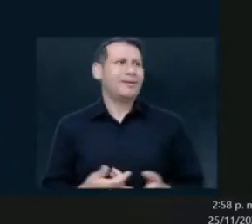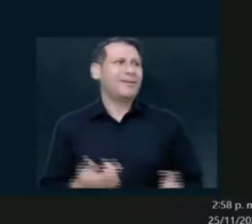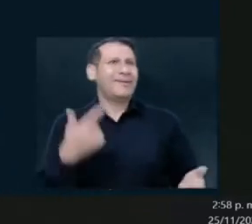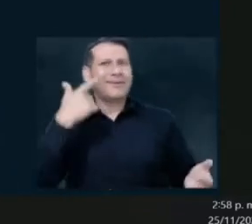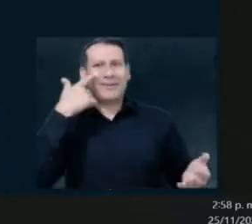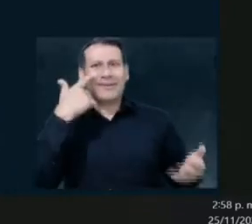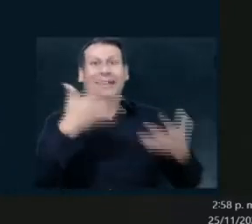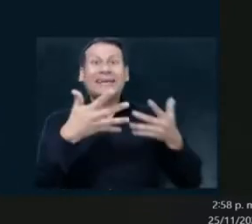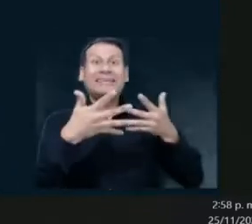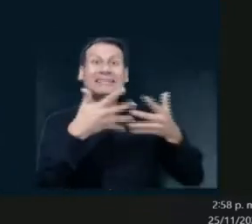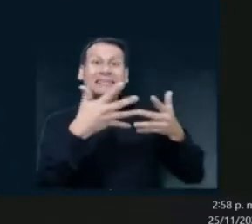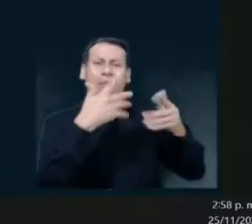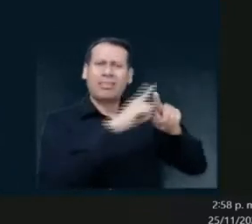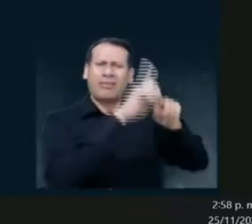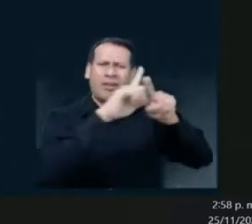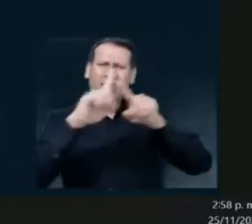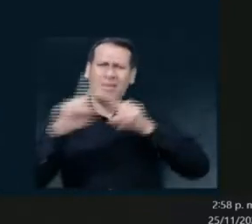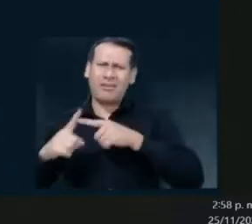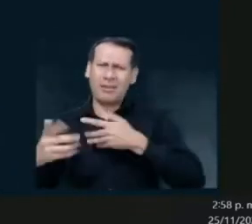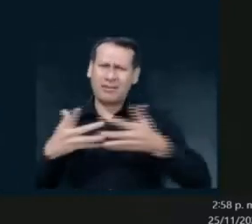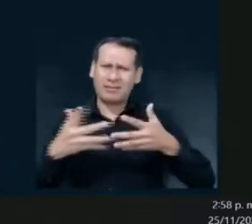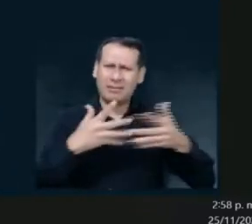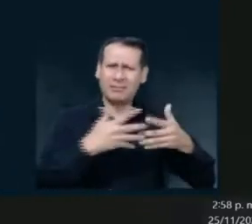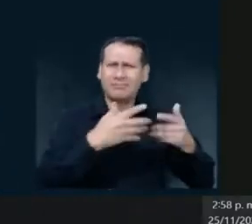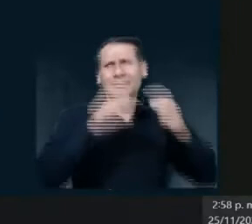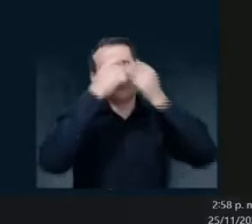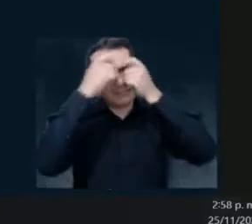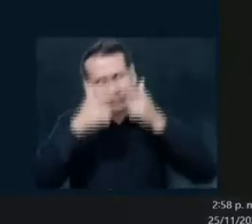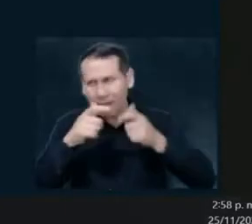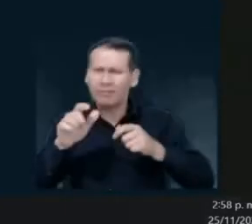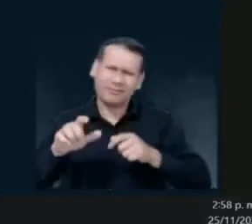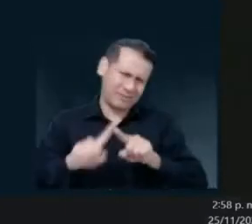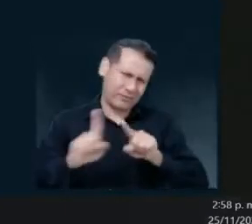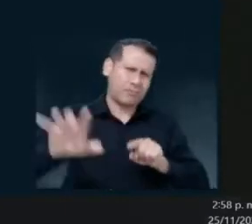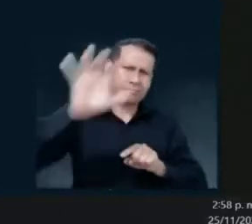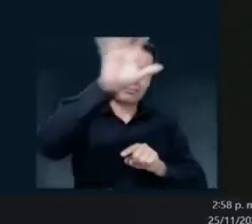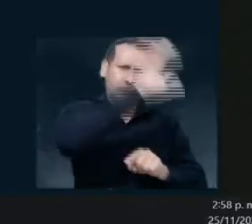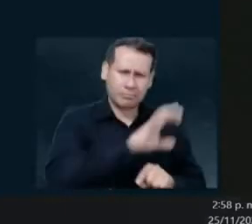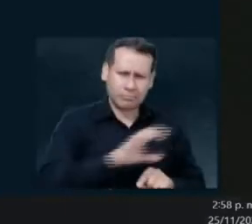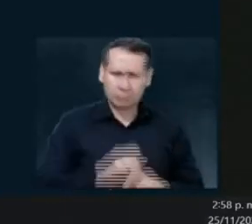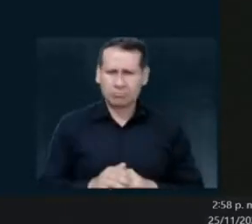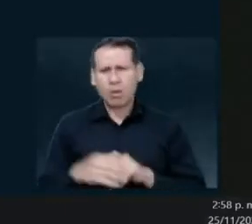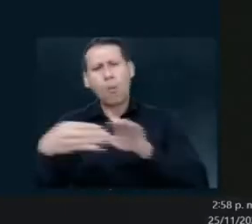have access to the very system that the very states implement there, so that they do